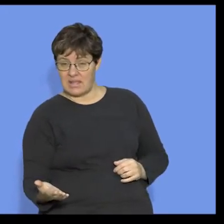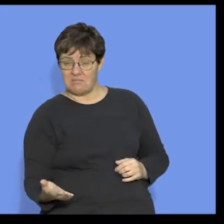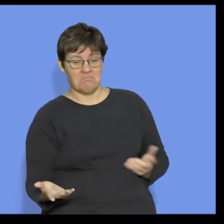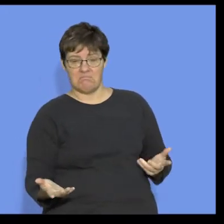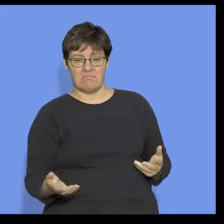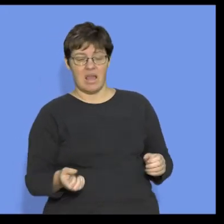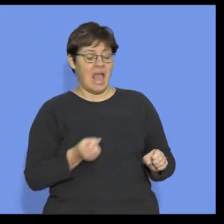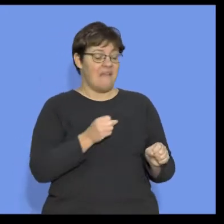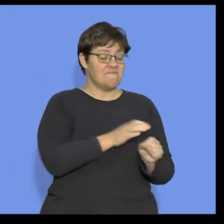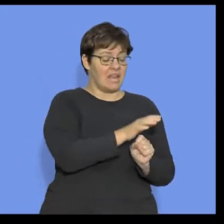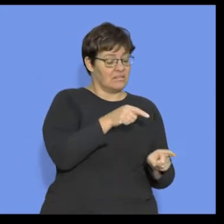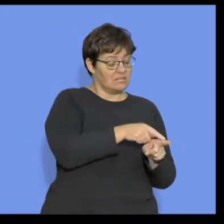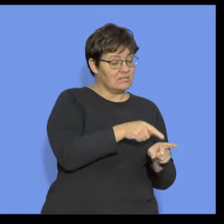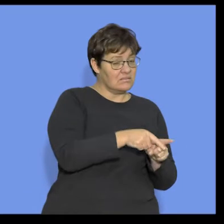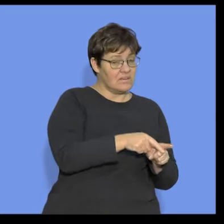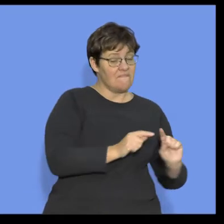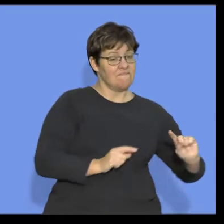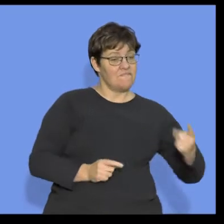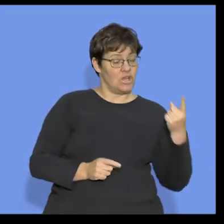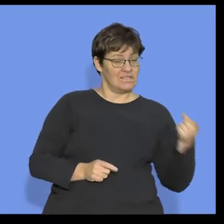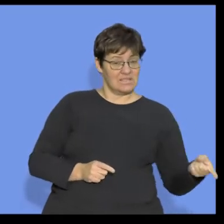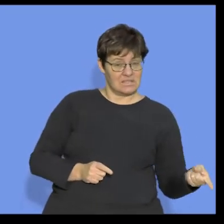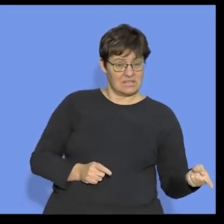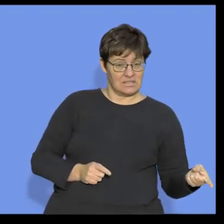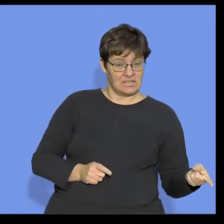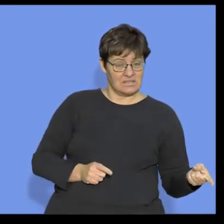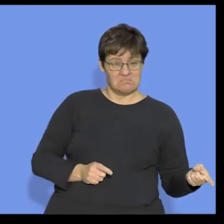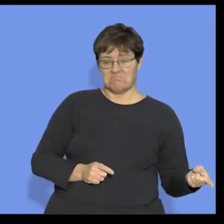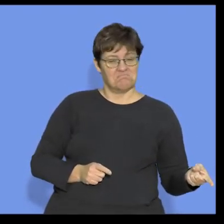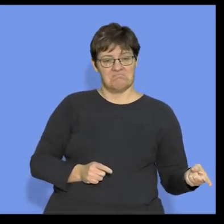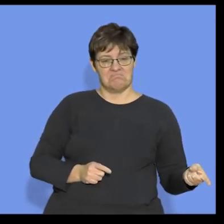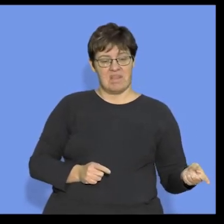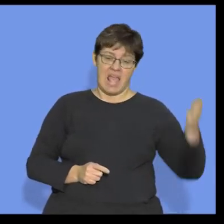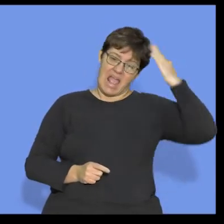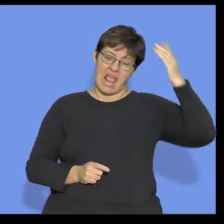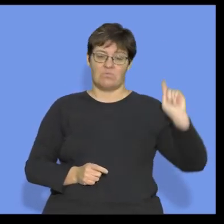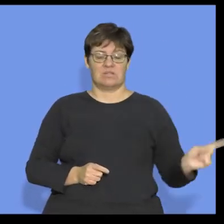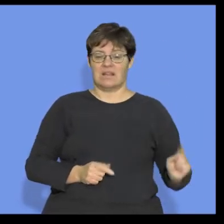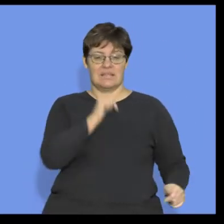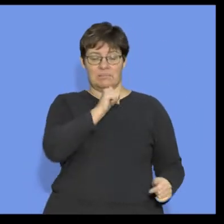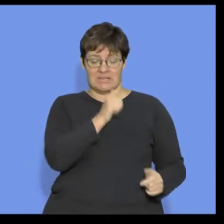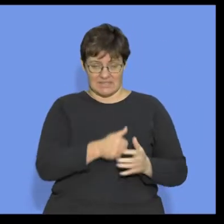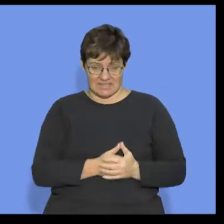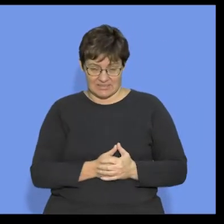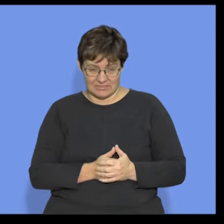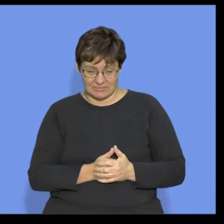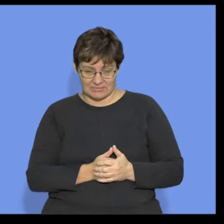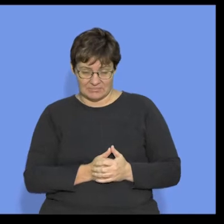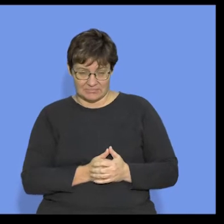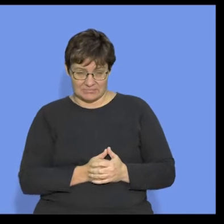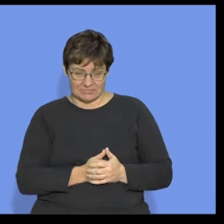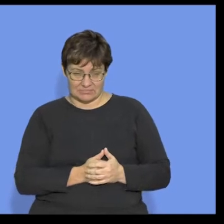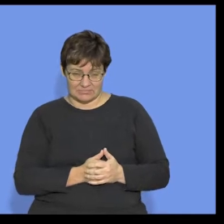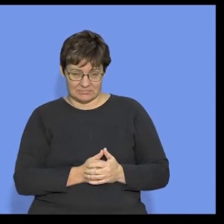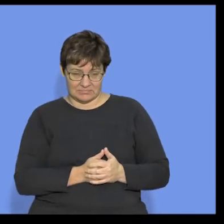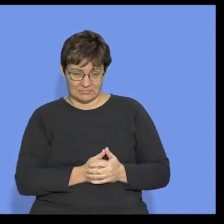event, will not be affected by the chance of the first getting head or tail,